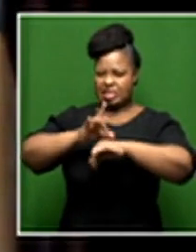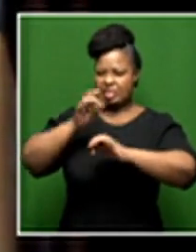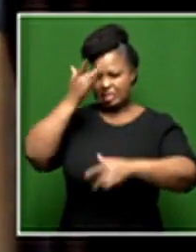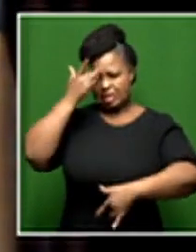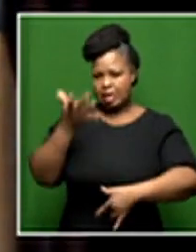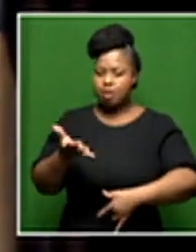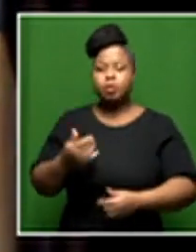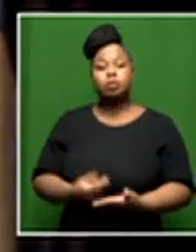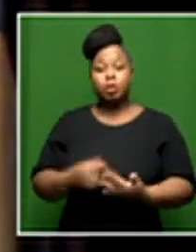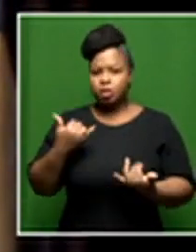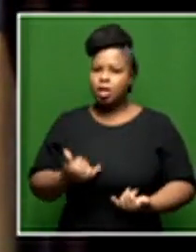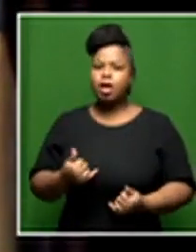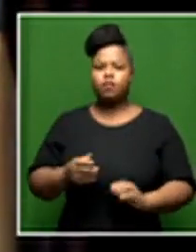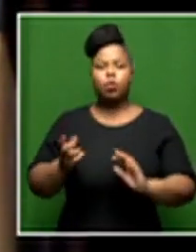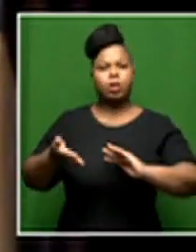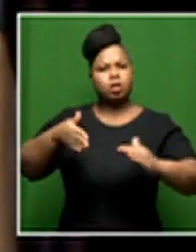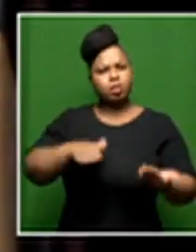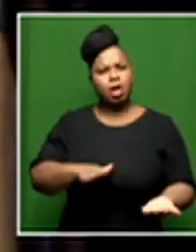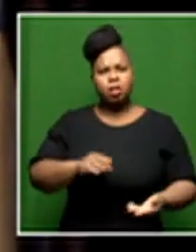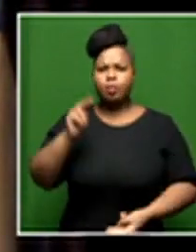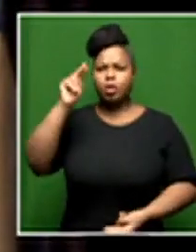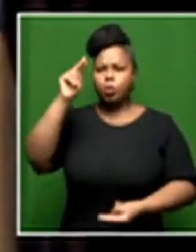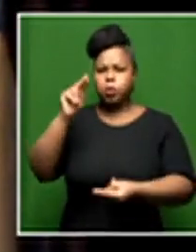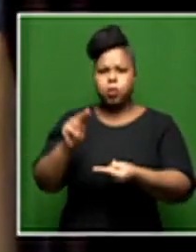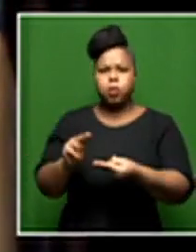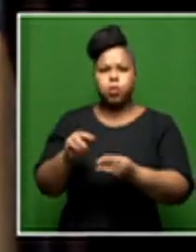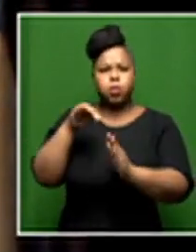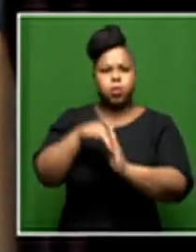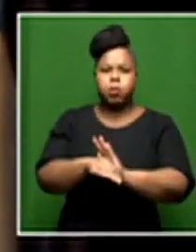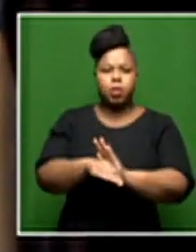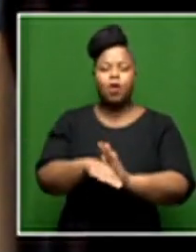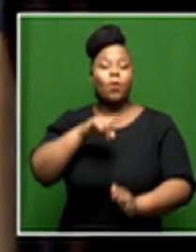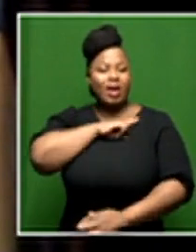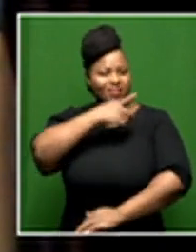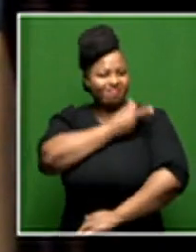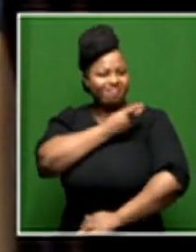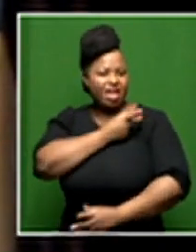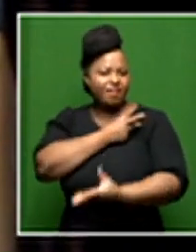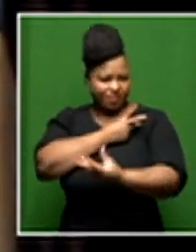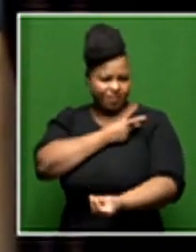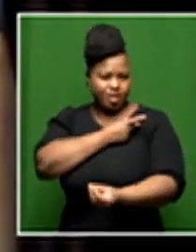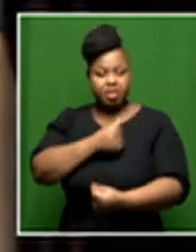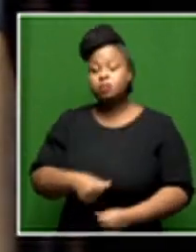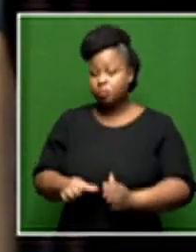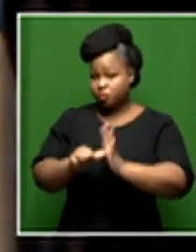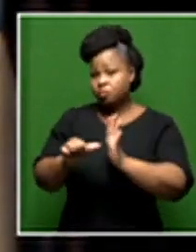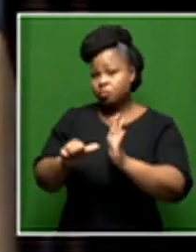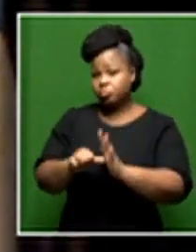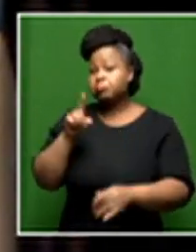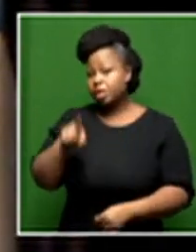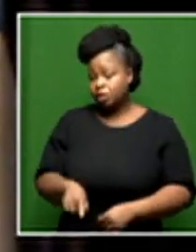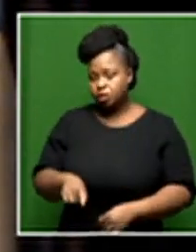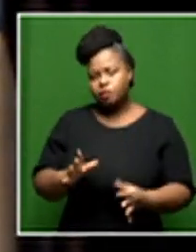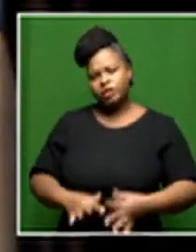we have seen the mortality rate or the death rate being declined due to the vaccination program. So it's very important, it is